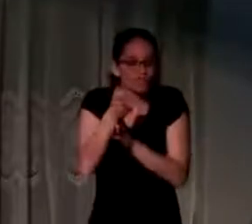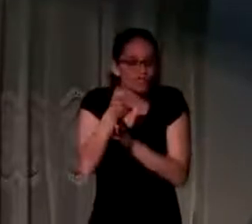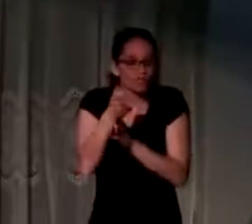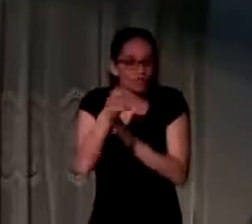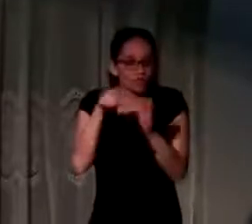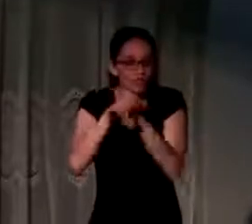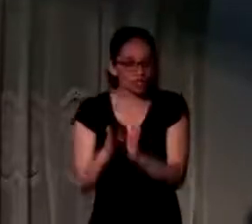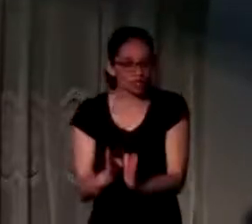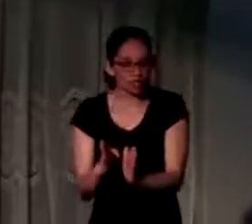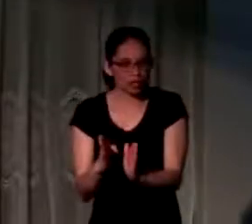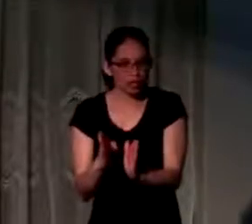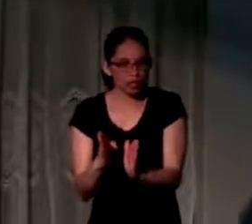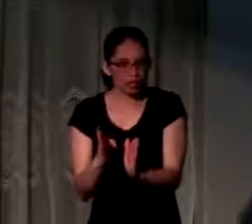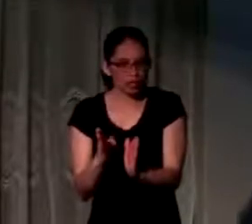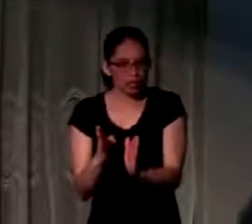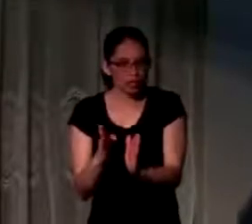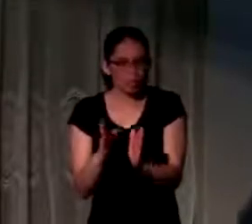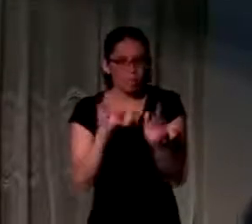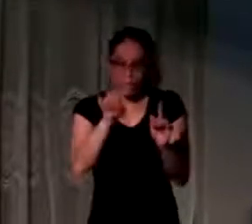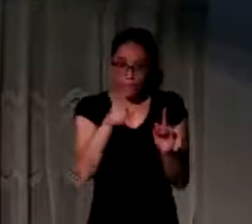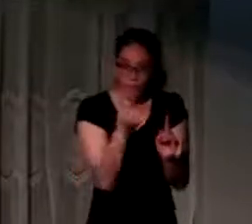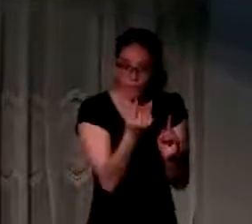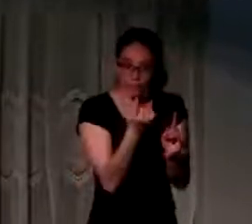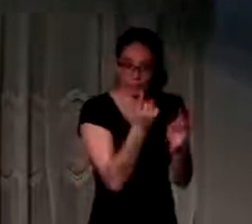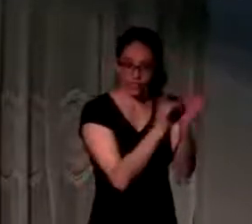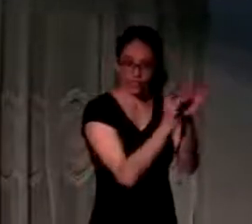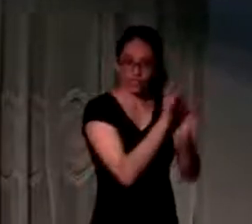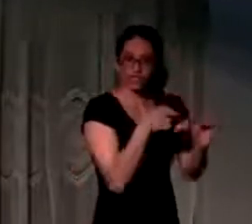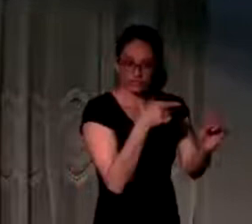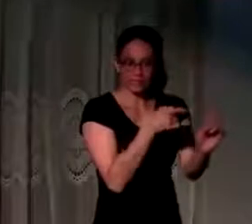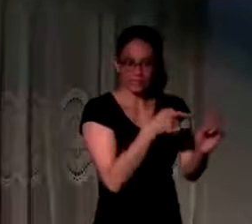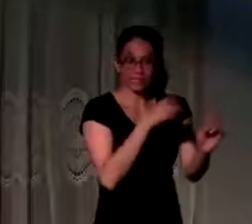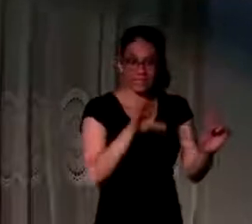executioner. Can I tell you, Jesus is dead.